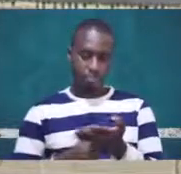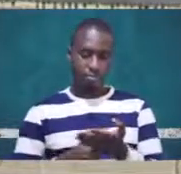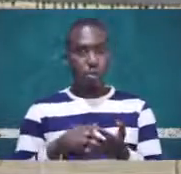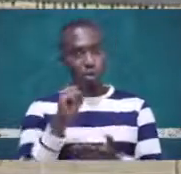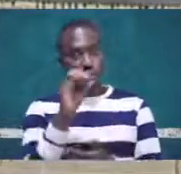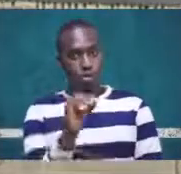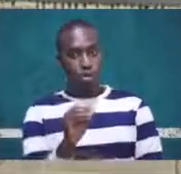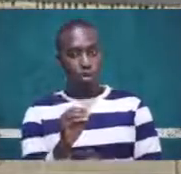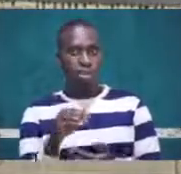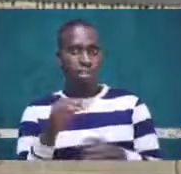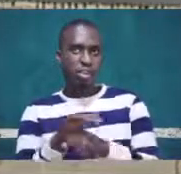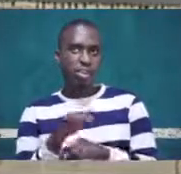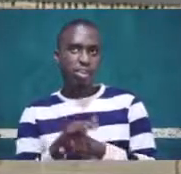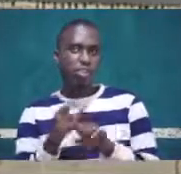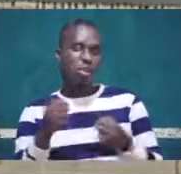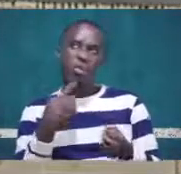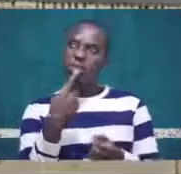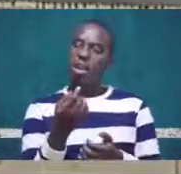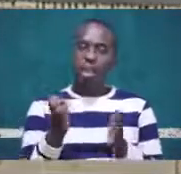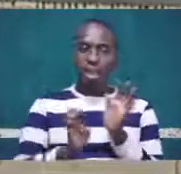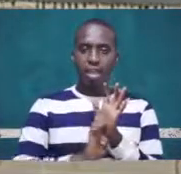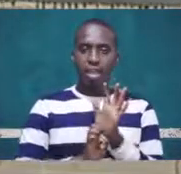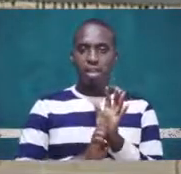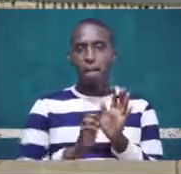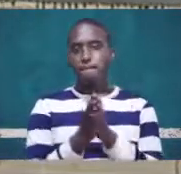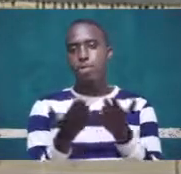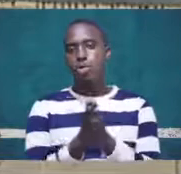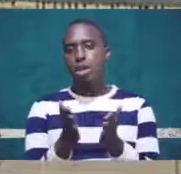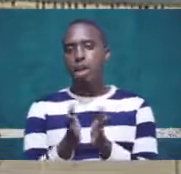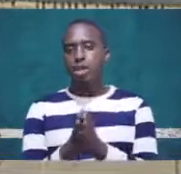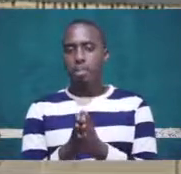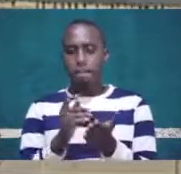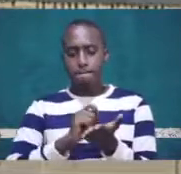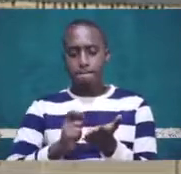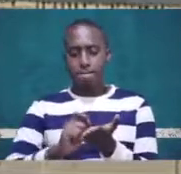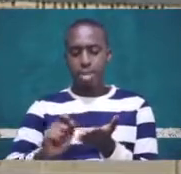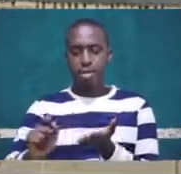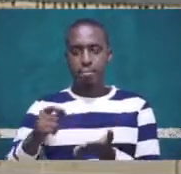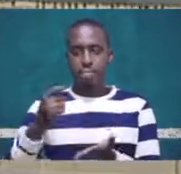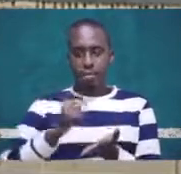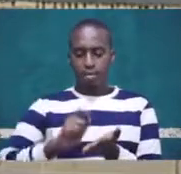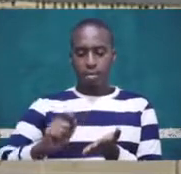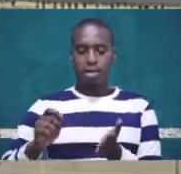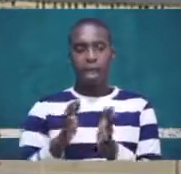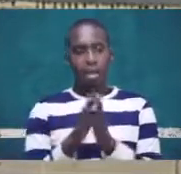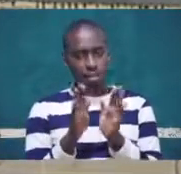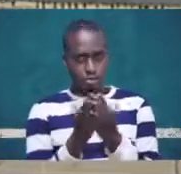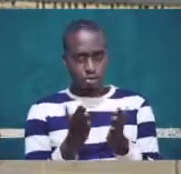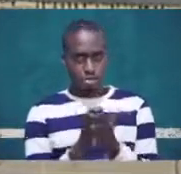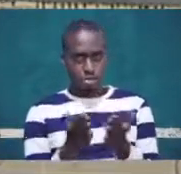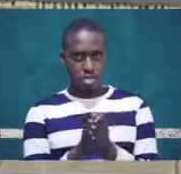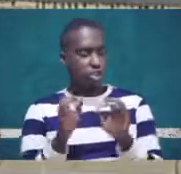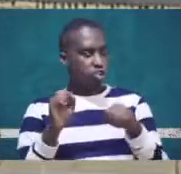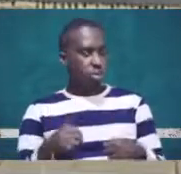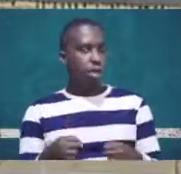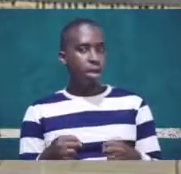So in most cases here, or you can even talk about a book and a pen. A book and a pen may also